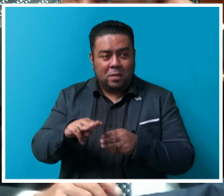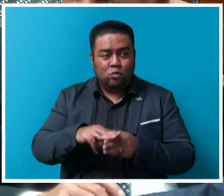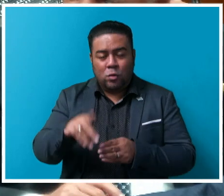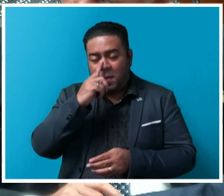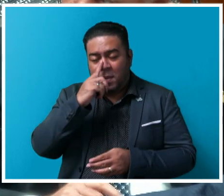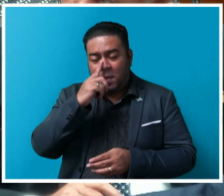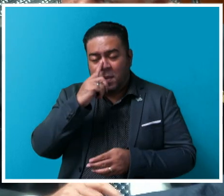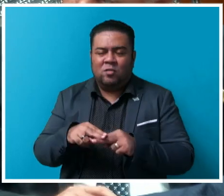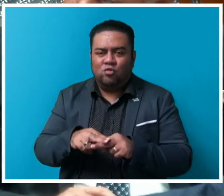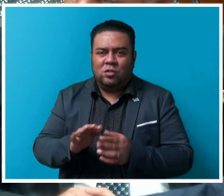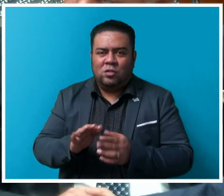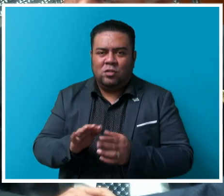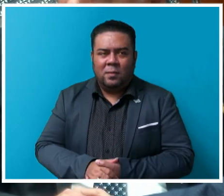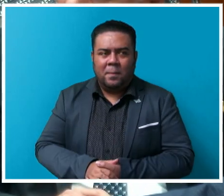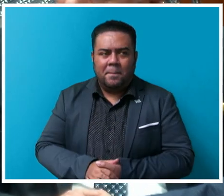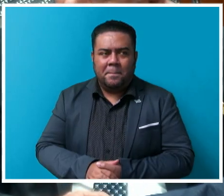Fiji.